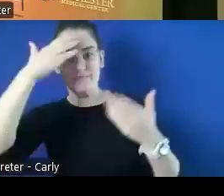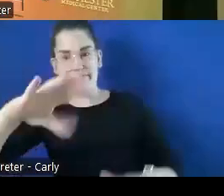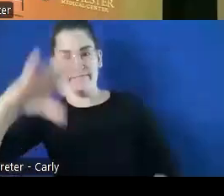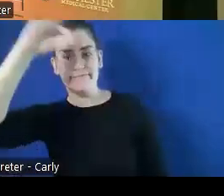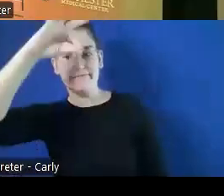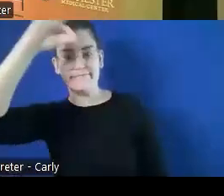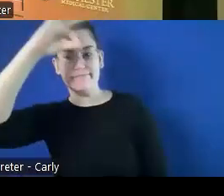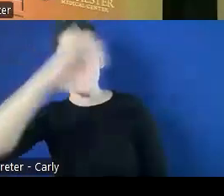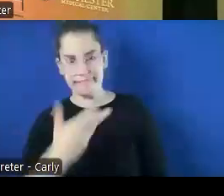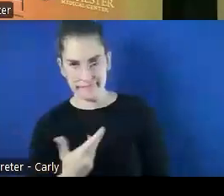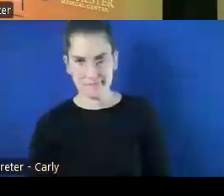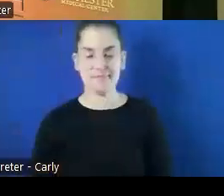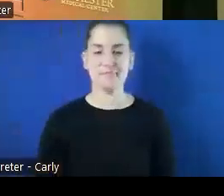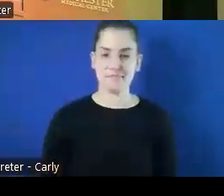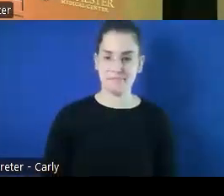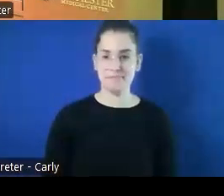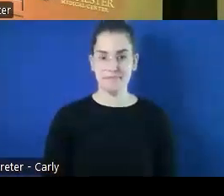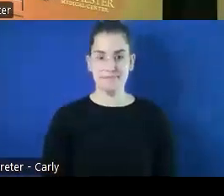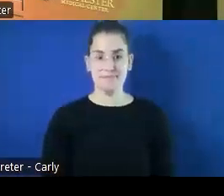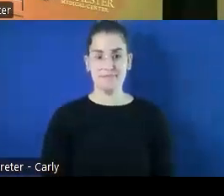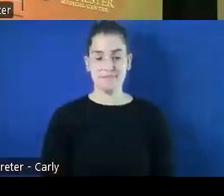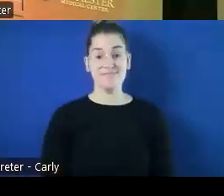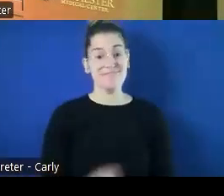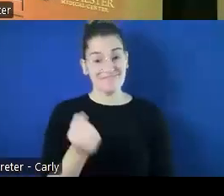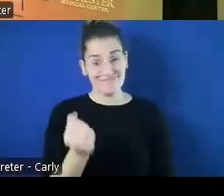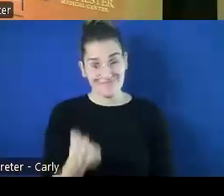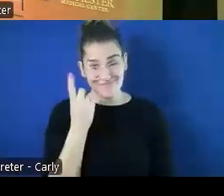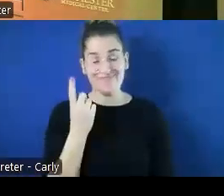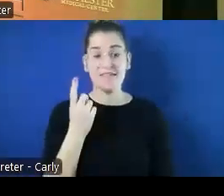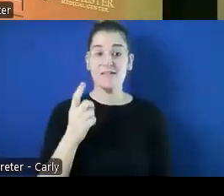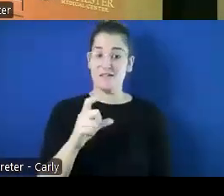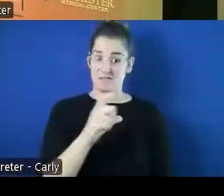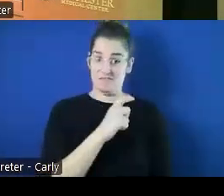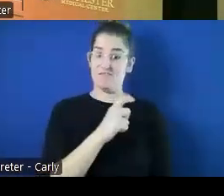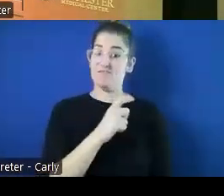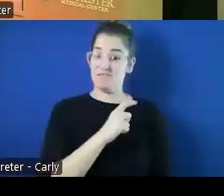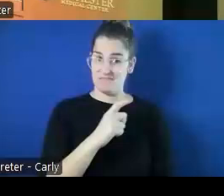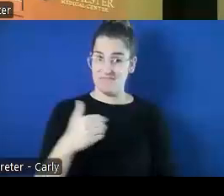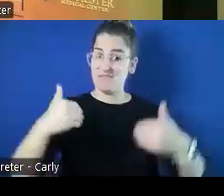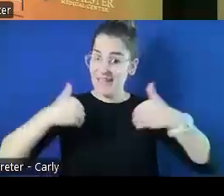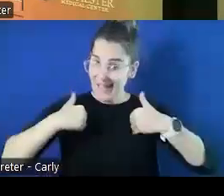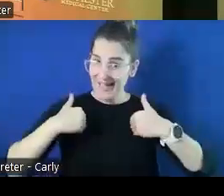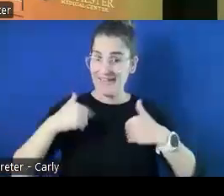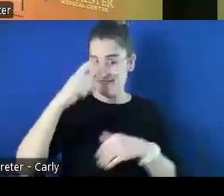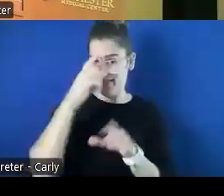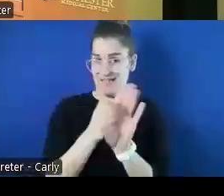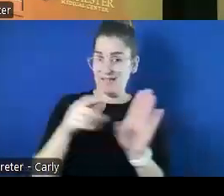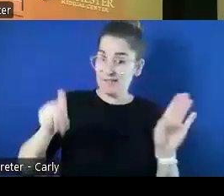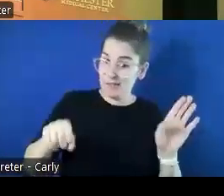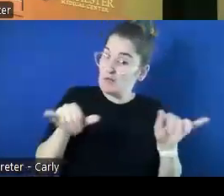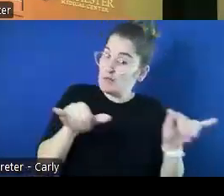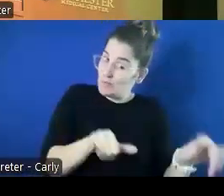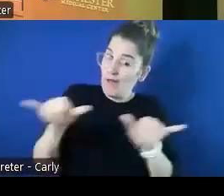setting. This is despite the fact that law enforcement officers have psychiatric needs as well. A